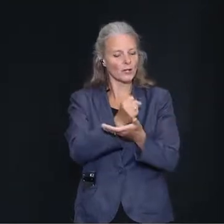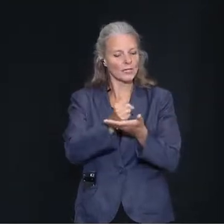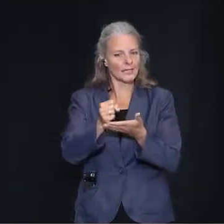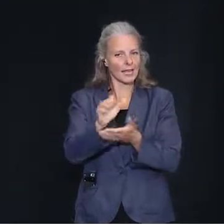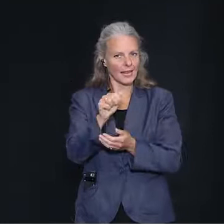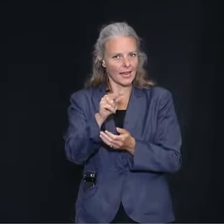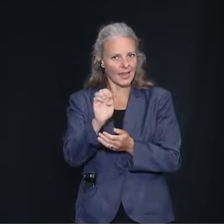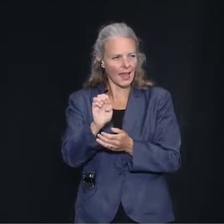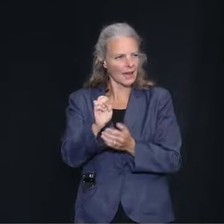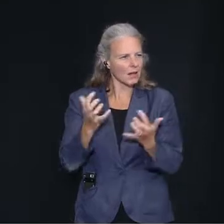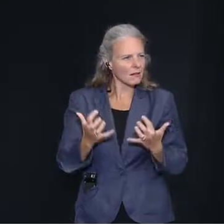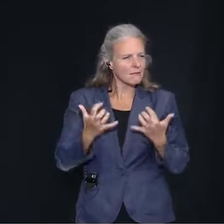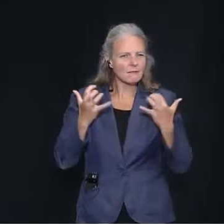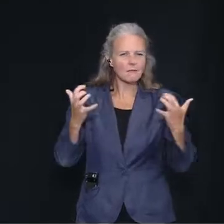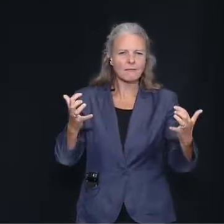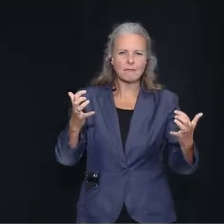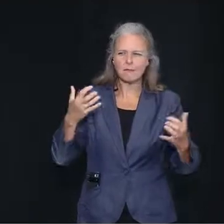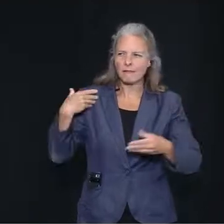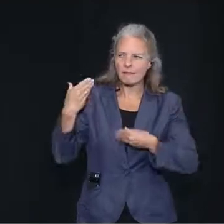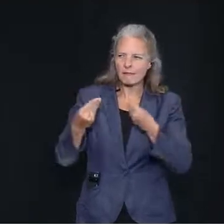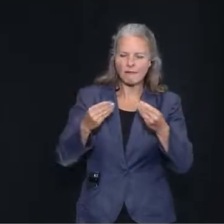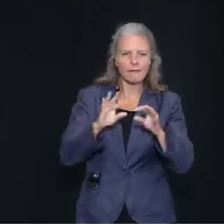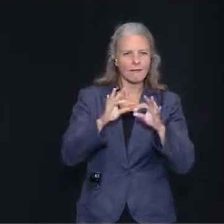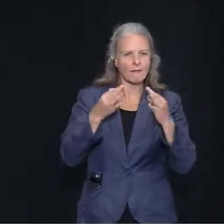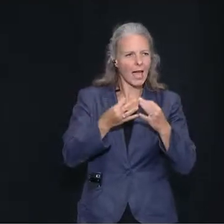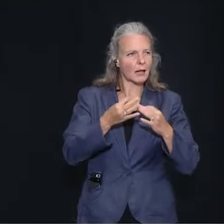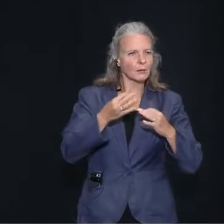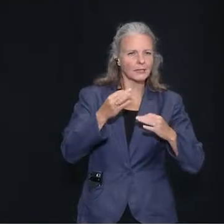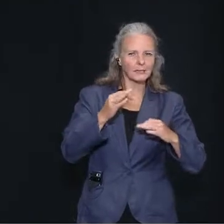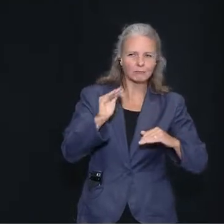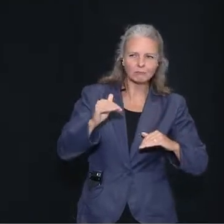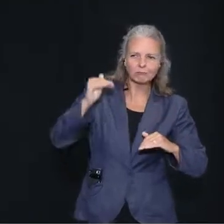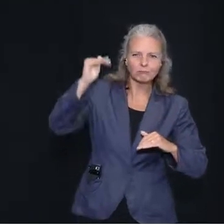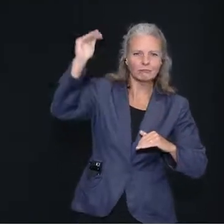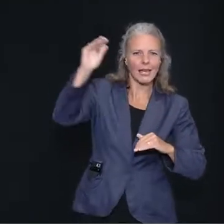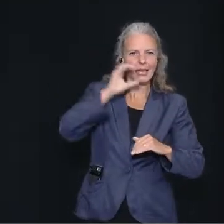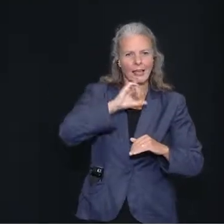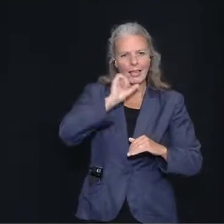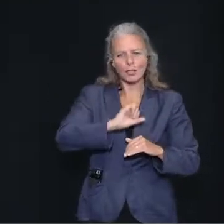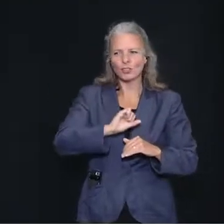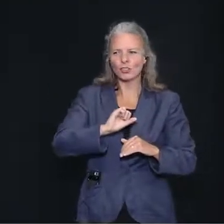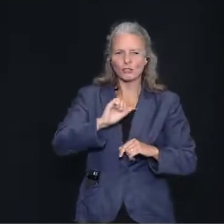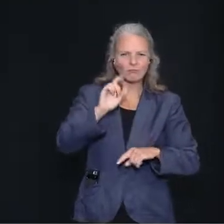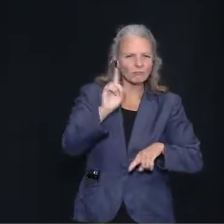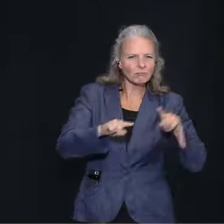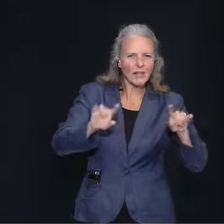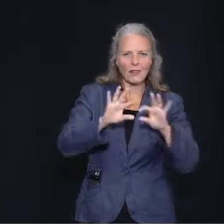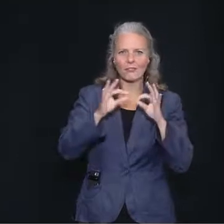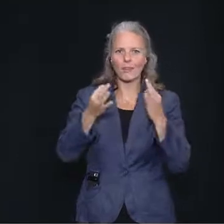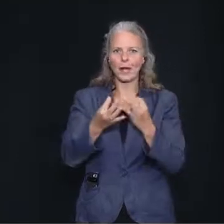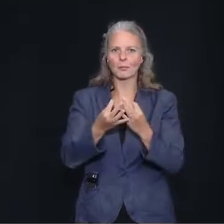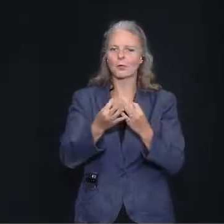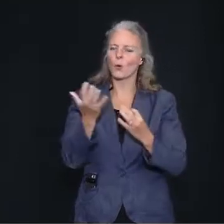different generations and so many indigenous families will always be impressed on my